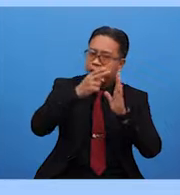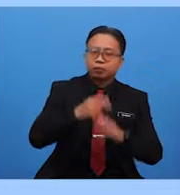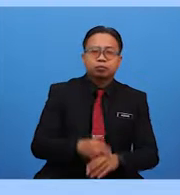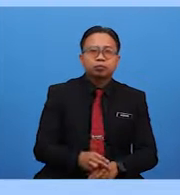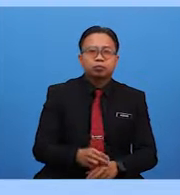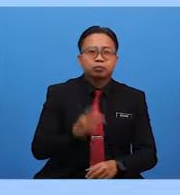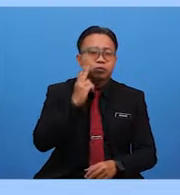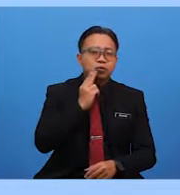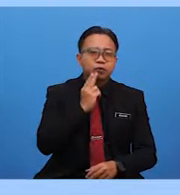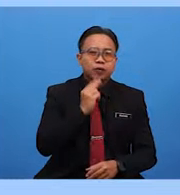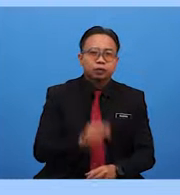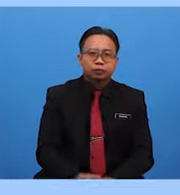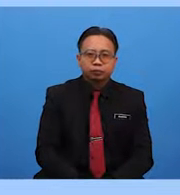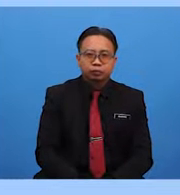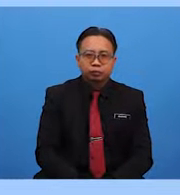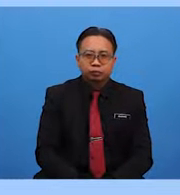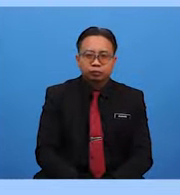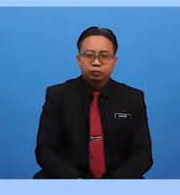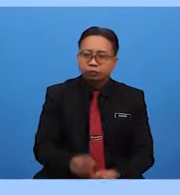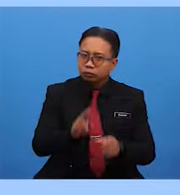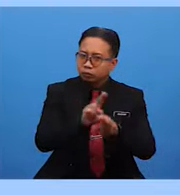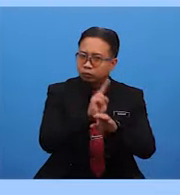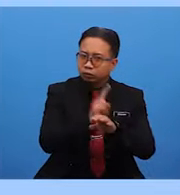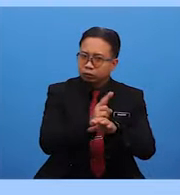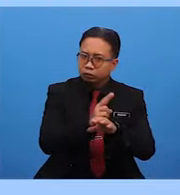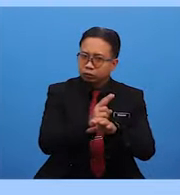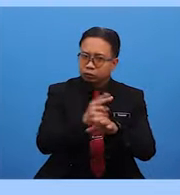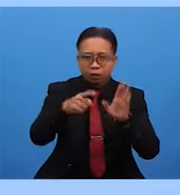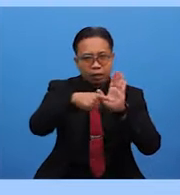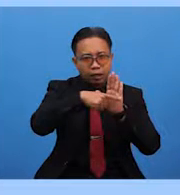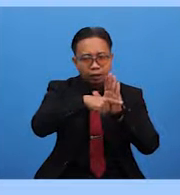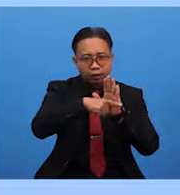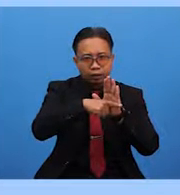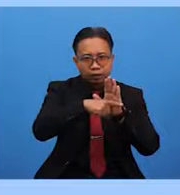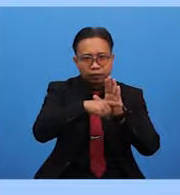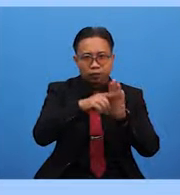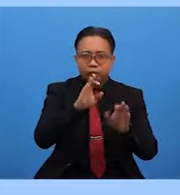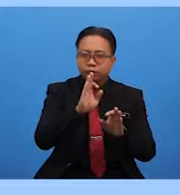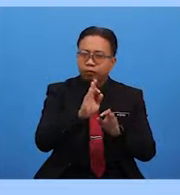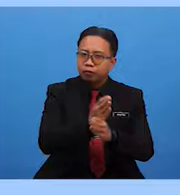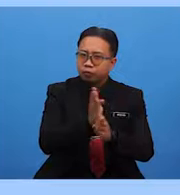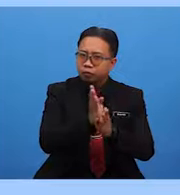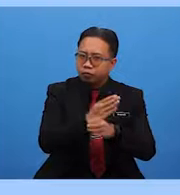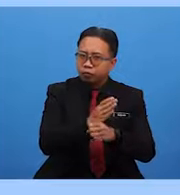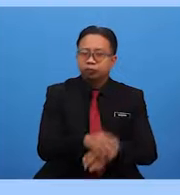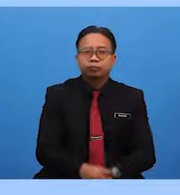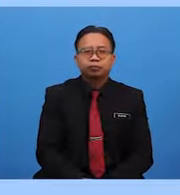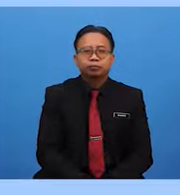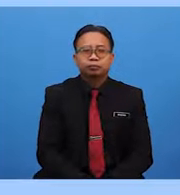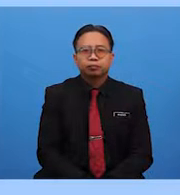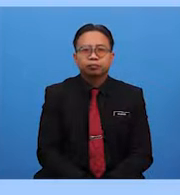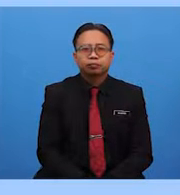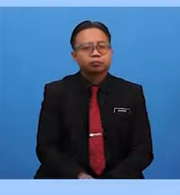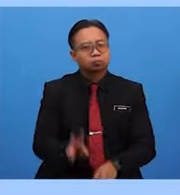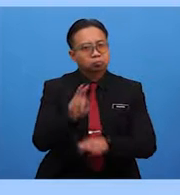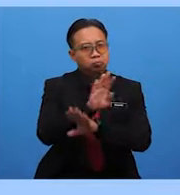the modal verb should is used in its negative form, should not. Even though the word not